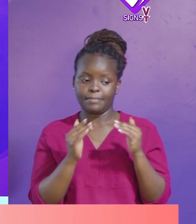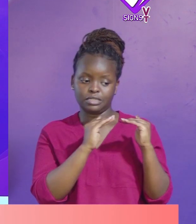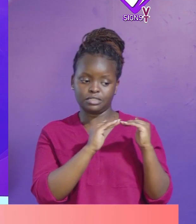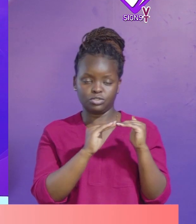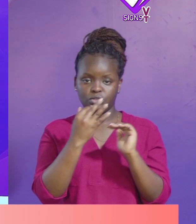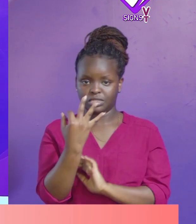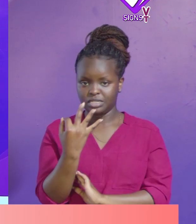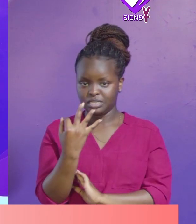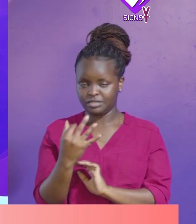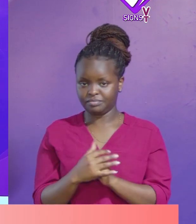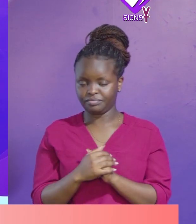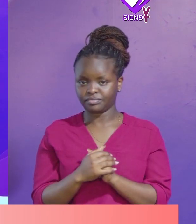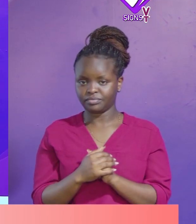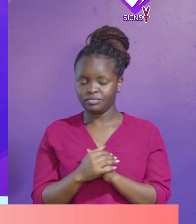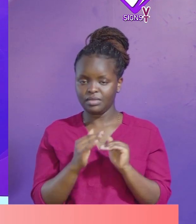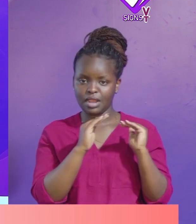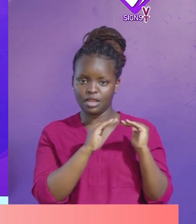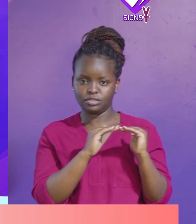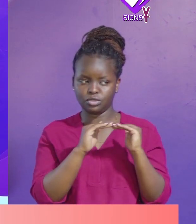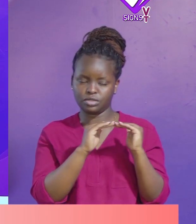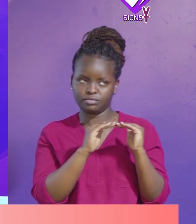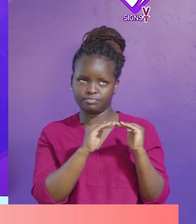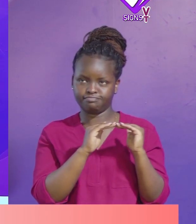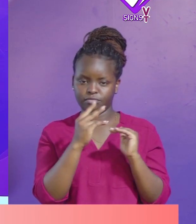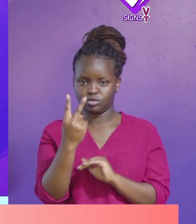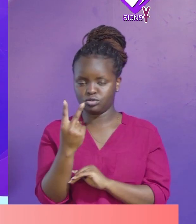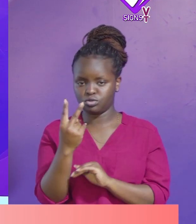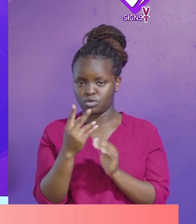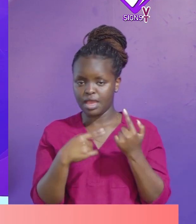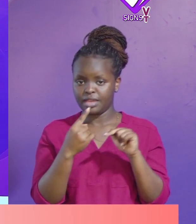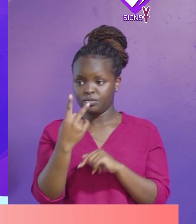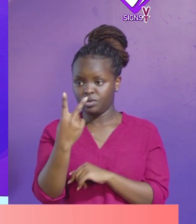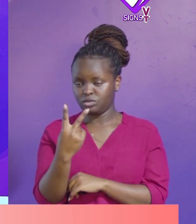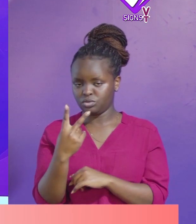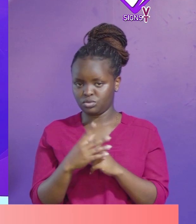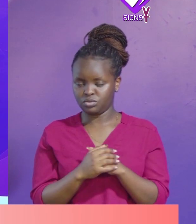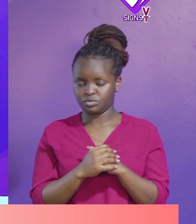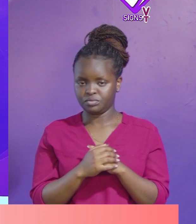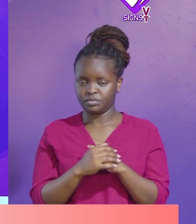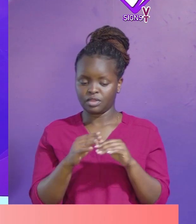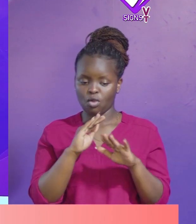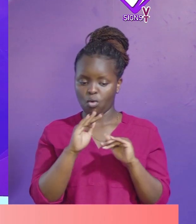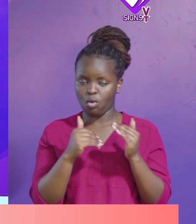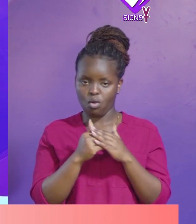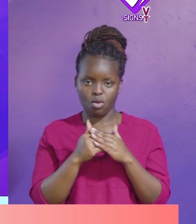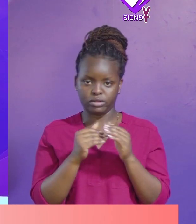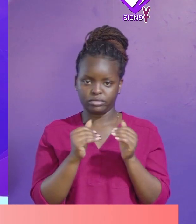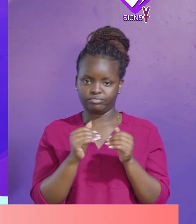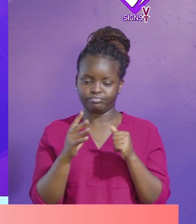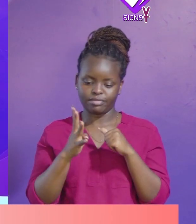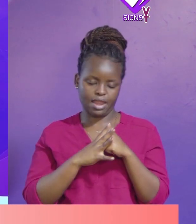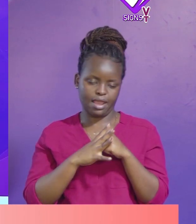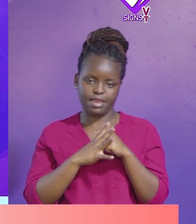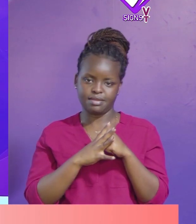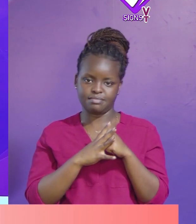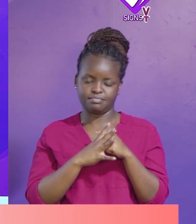3. They have drawn 2 and winning 2, and that means their total tally comes to 9 points.